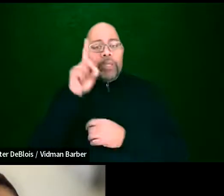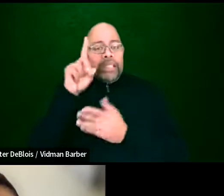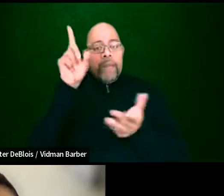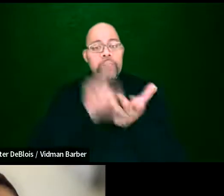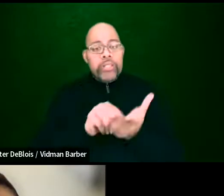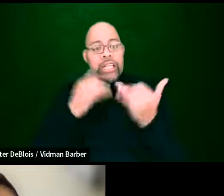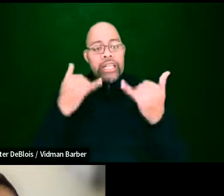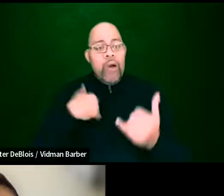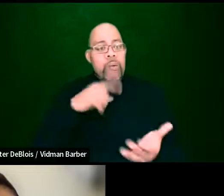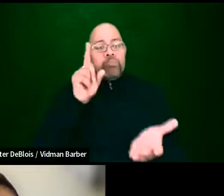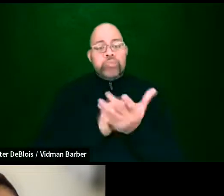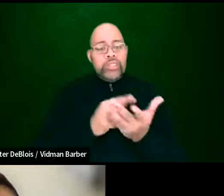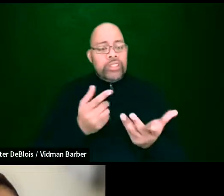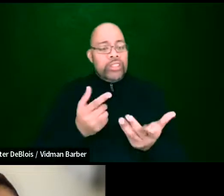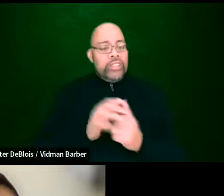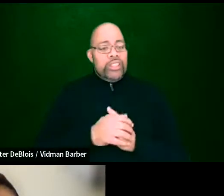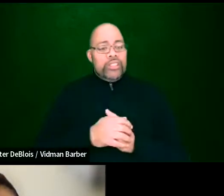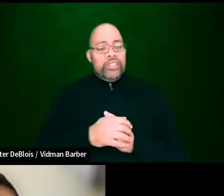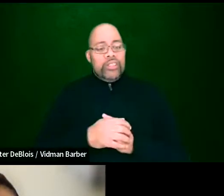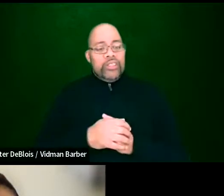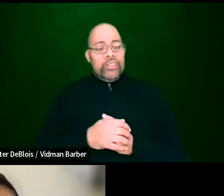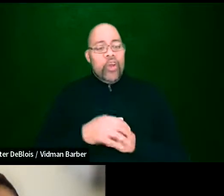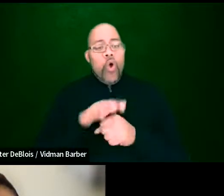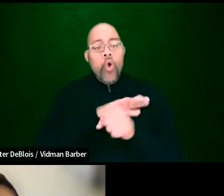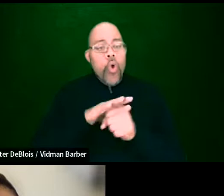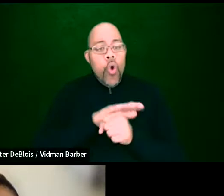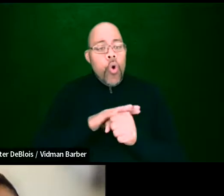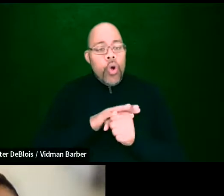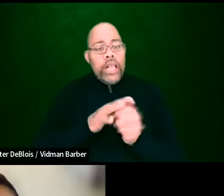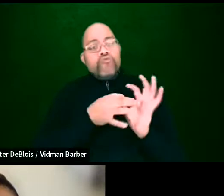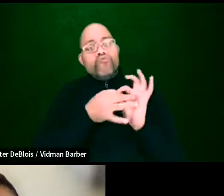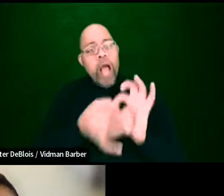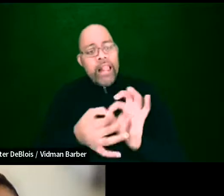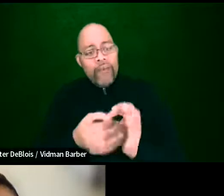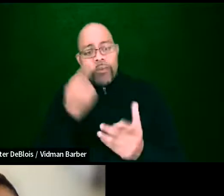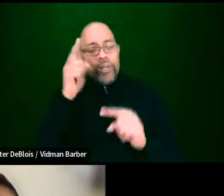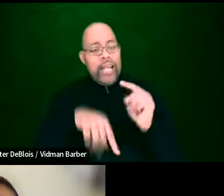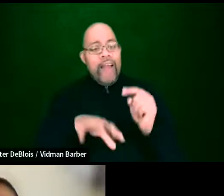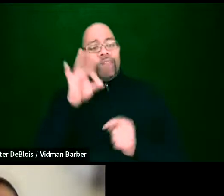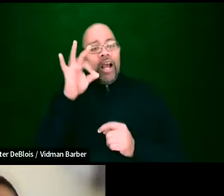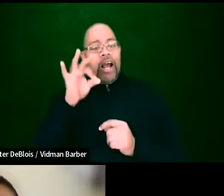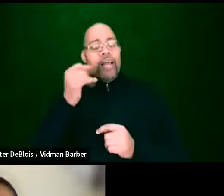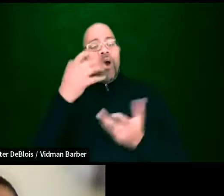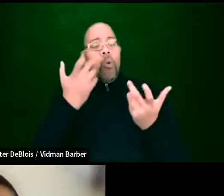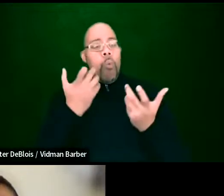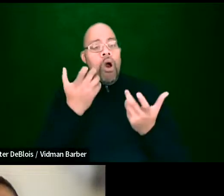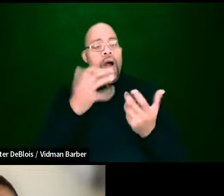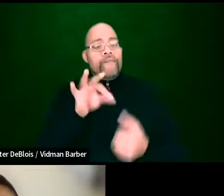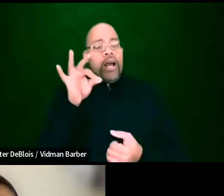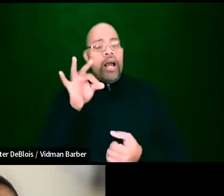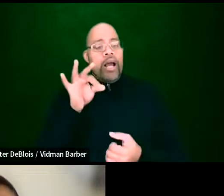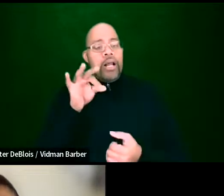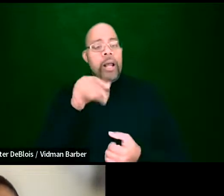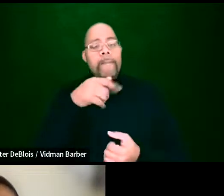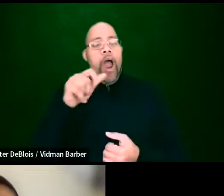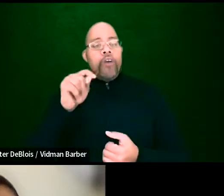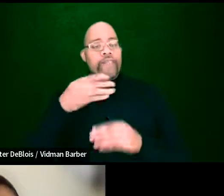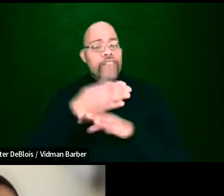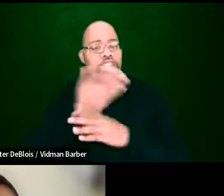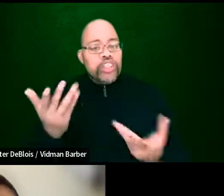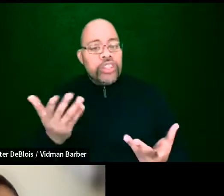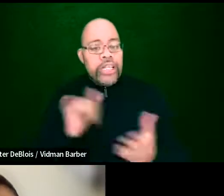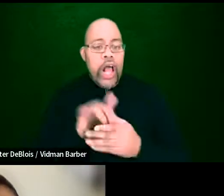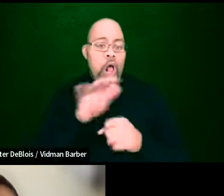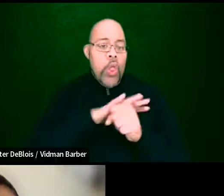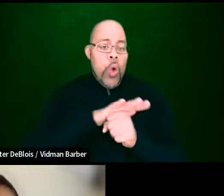and now we're printing, locally relevant, because you can't find, like if I wanted to find a parrotfish, which is a